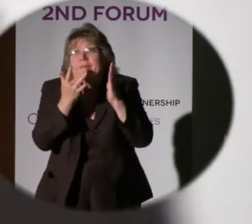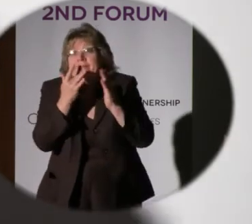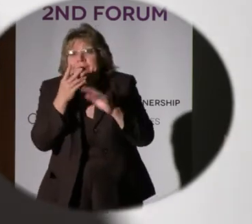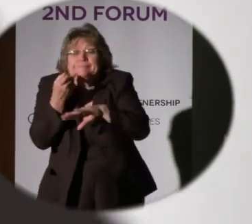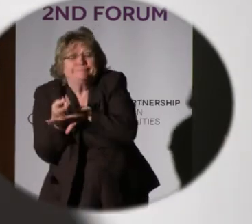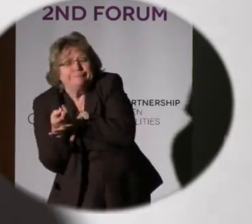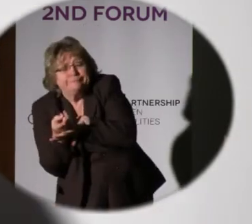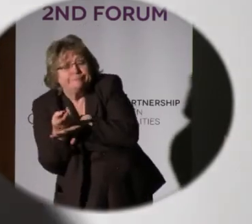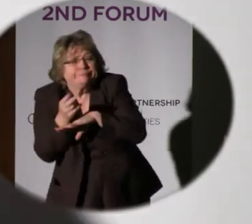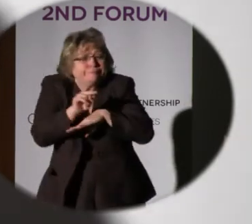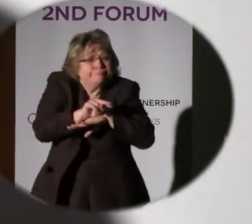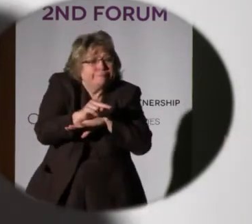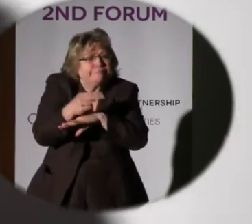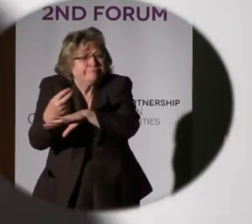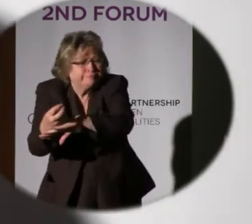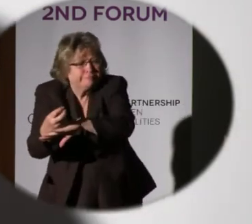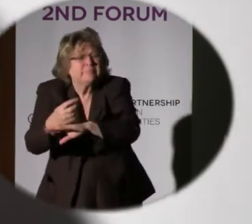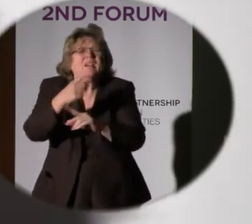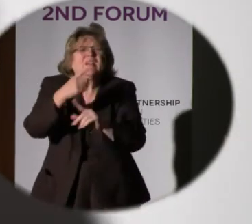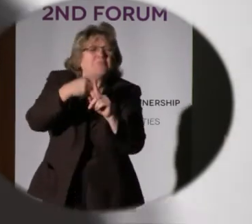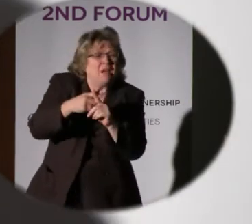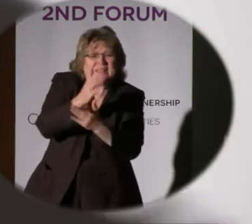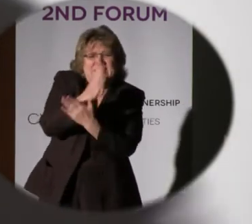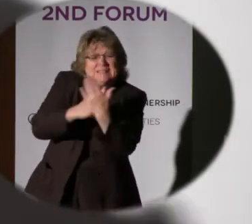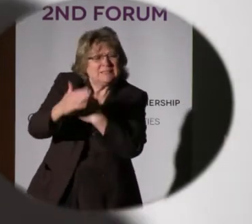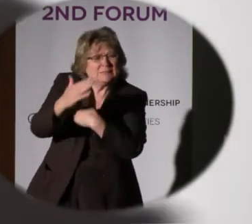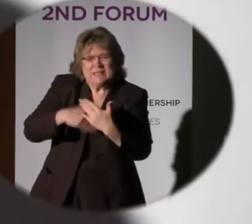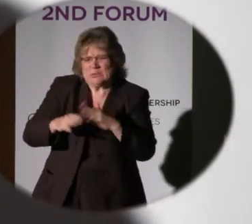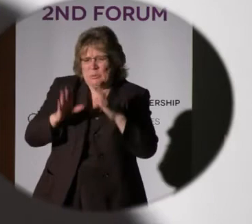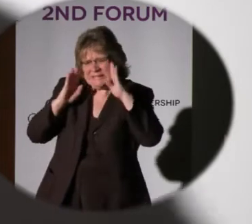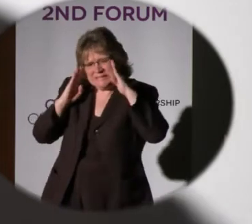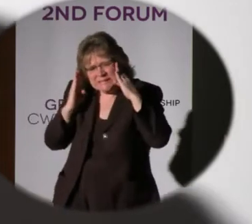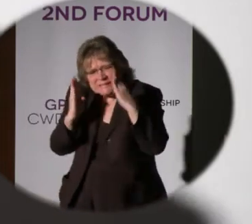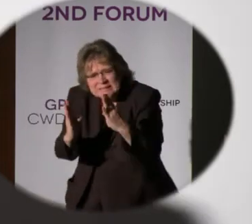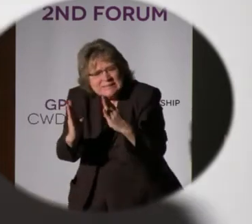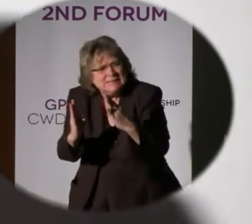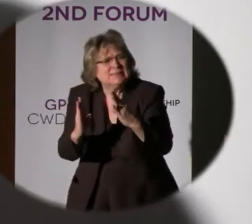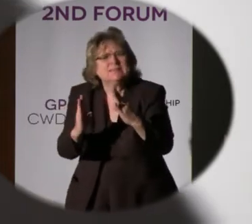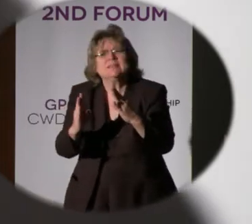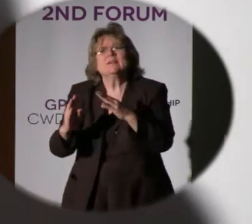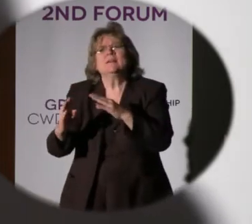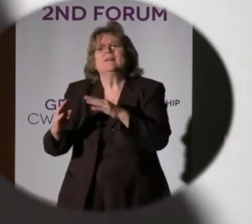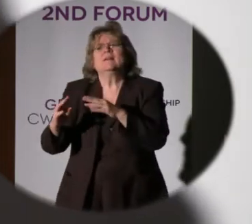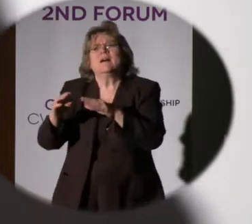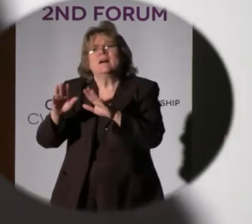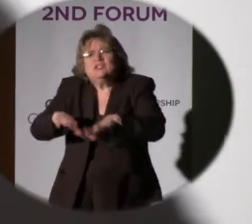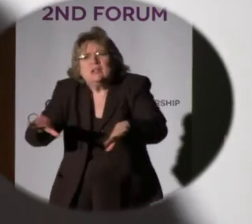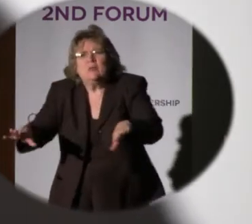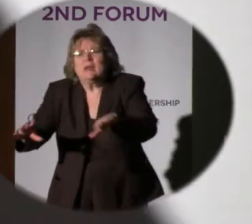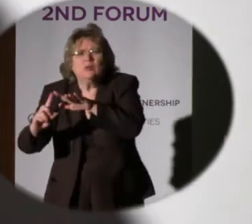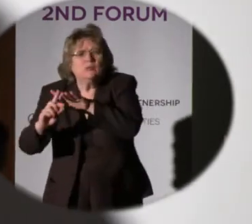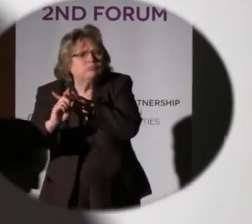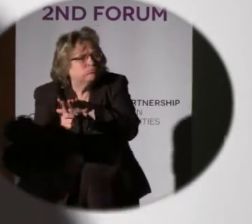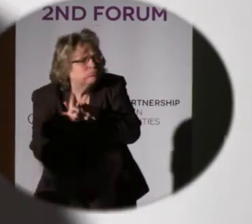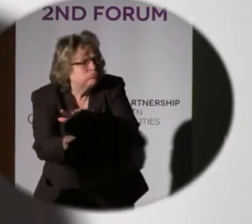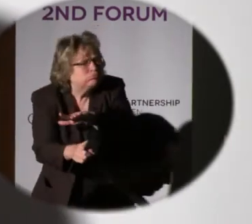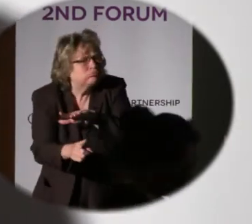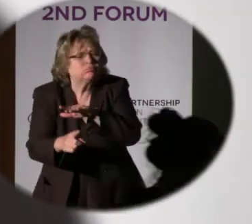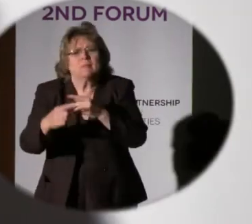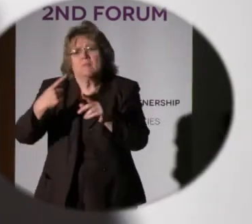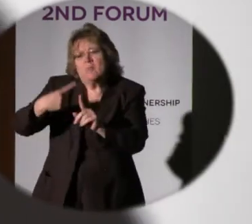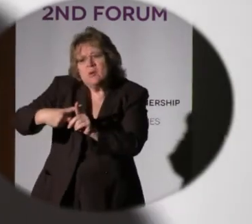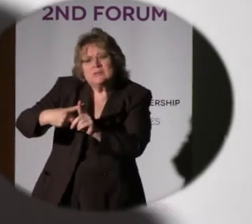we faced a number of challenges once we've made this decision, because this decision had